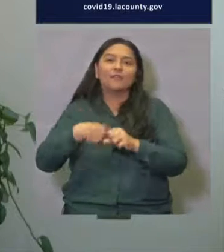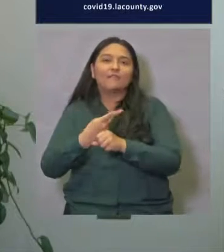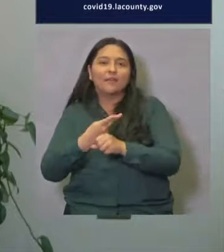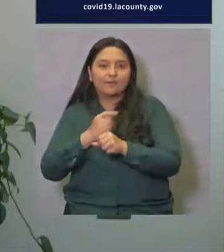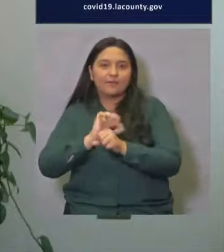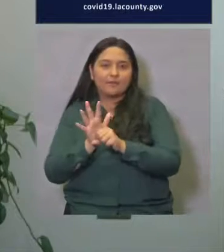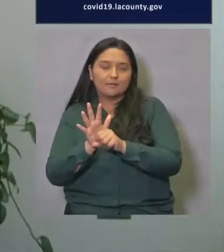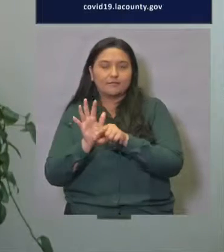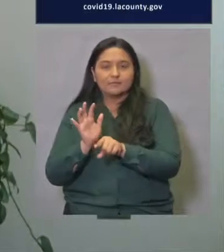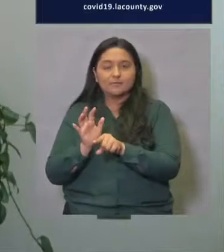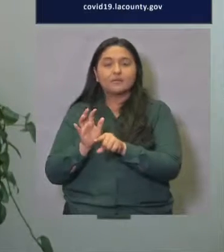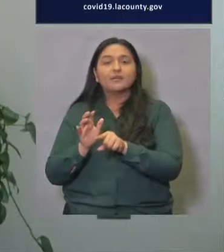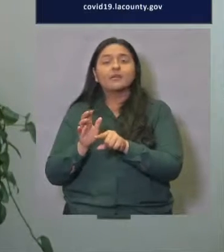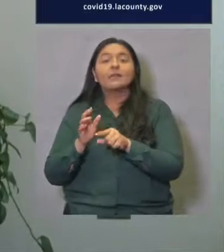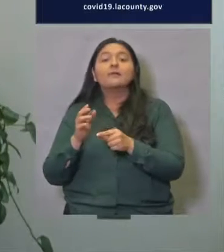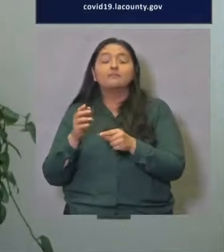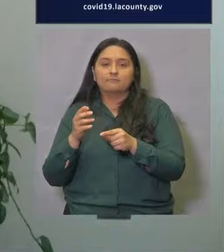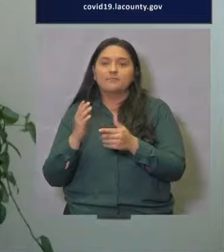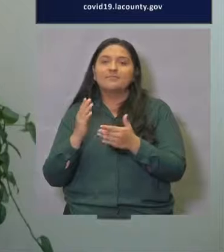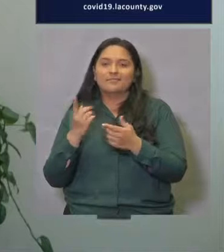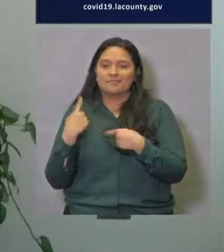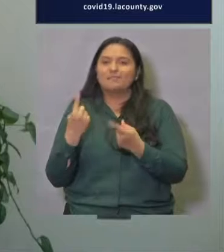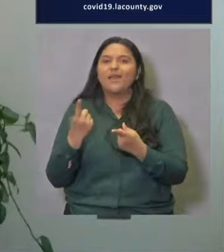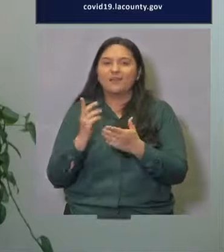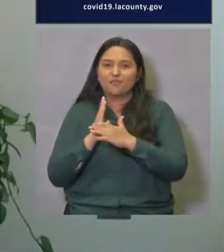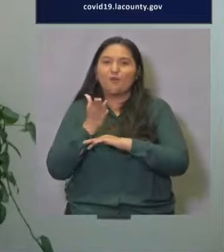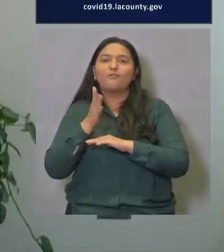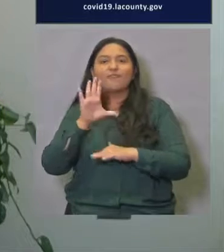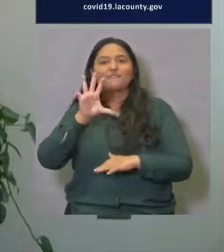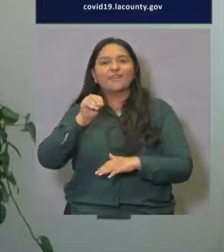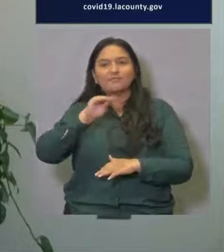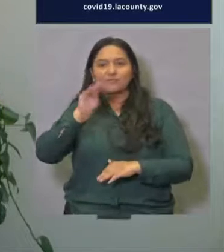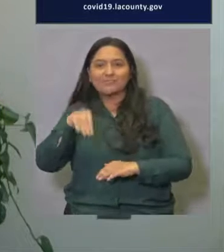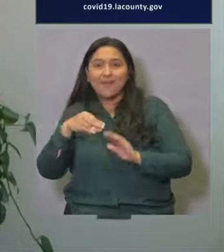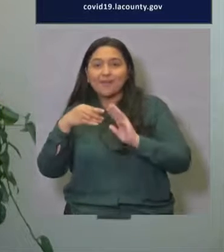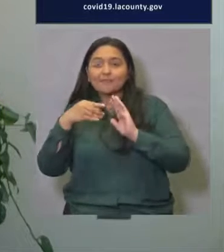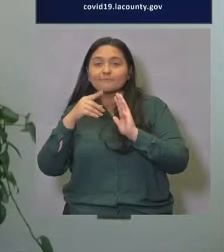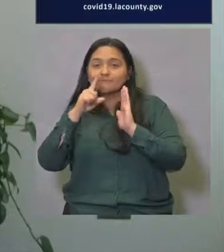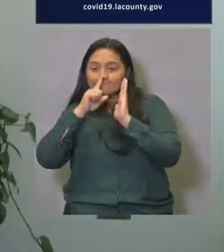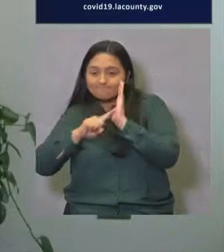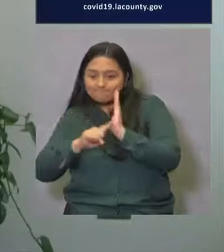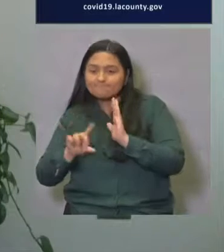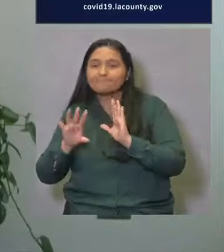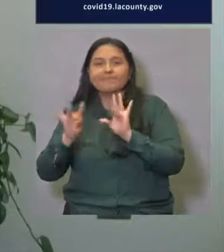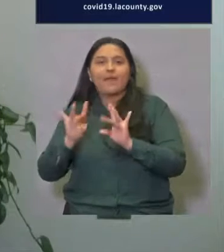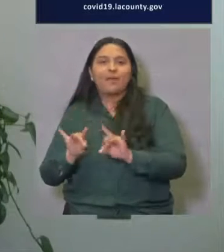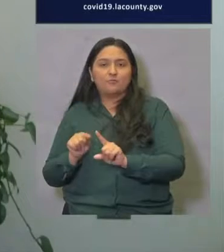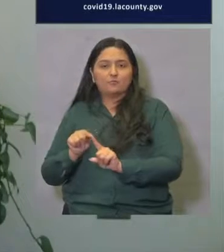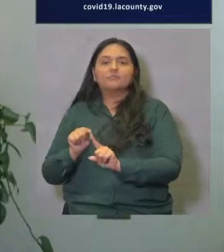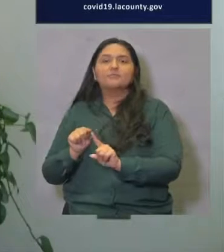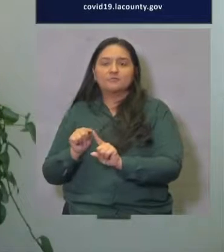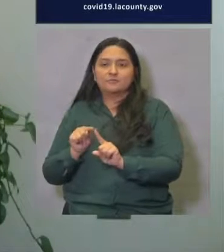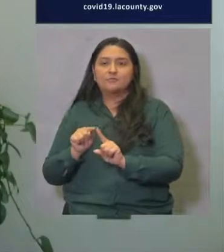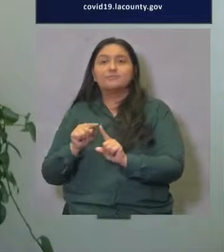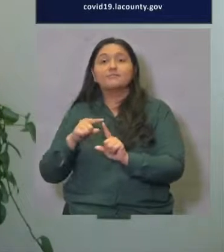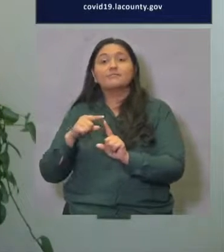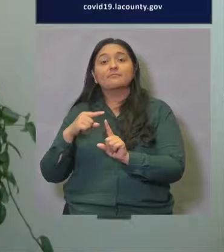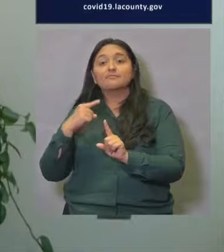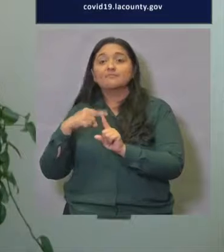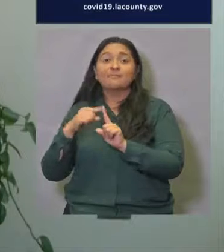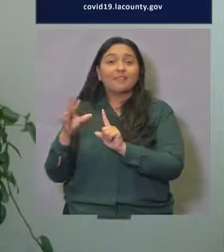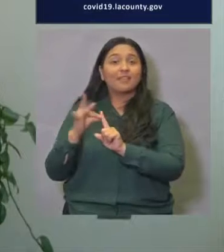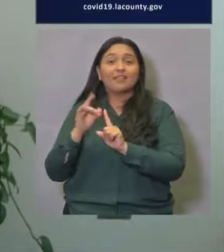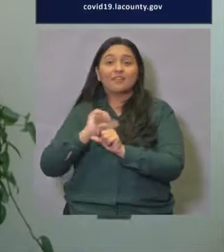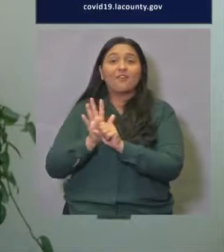been more than 50% of our samples have in fact shown that people were positive with the